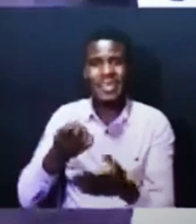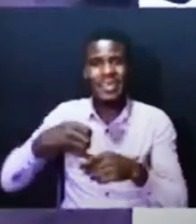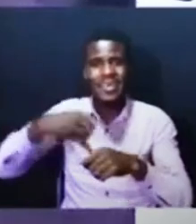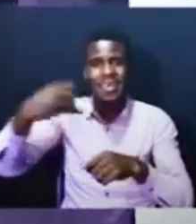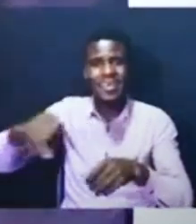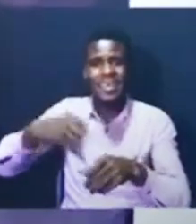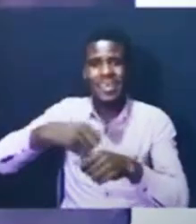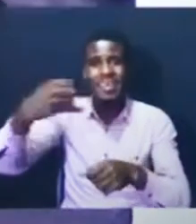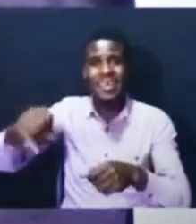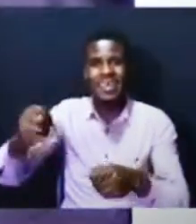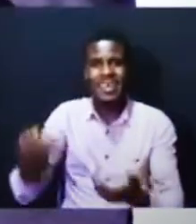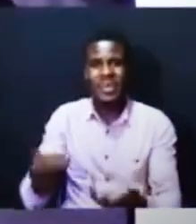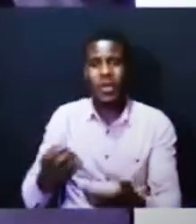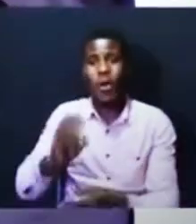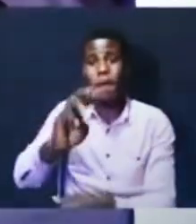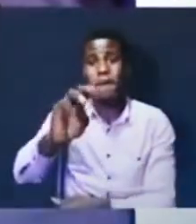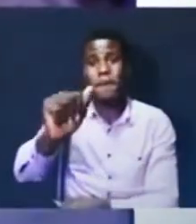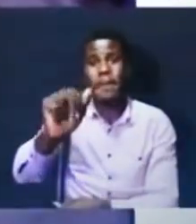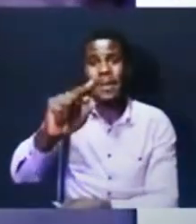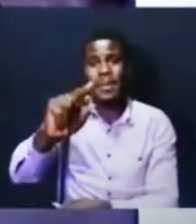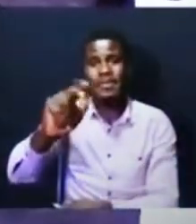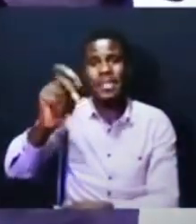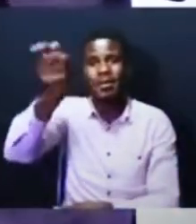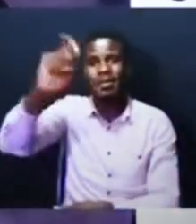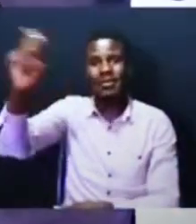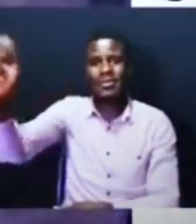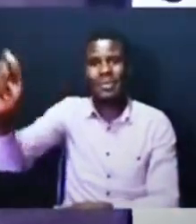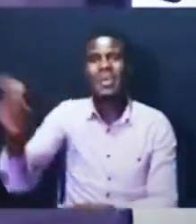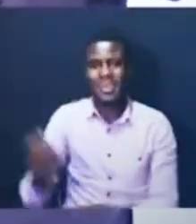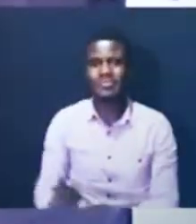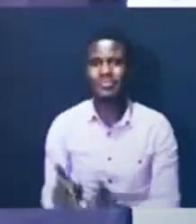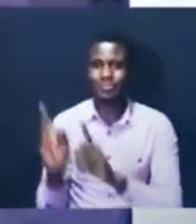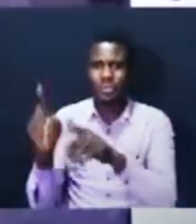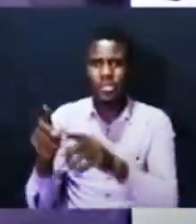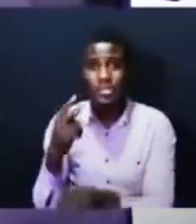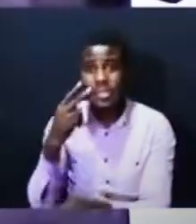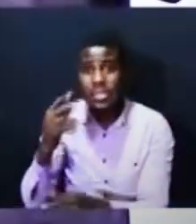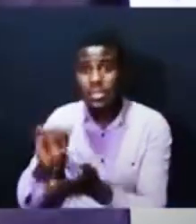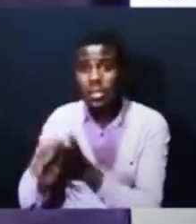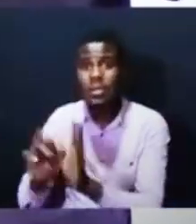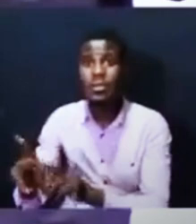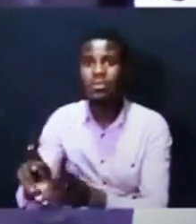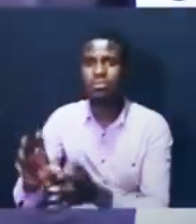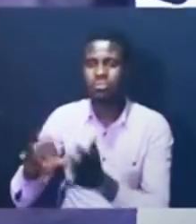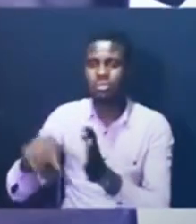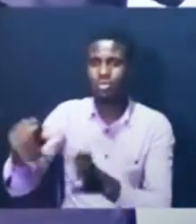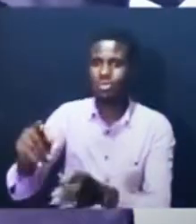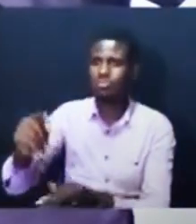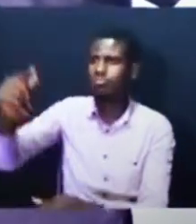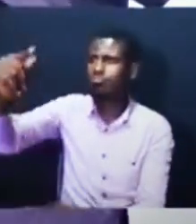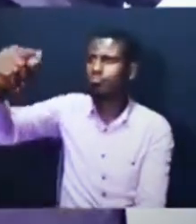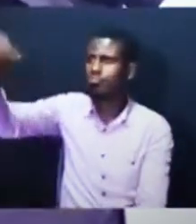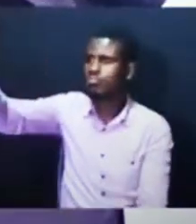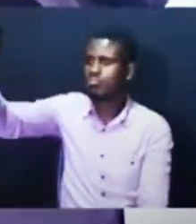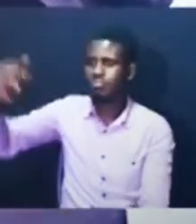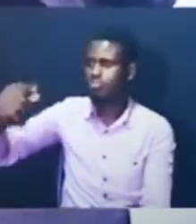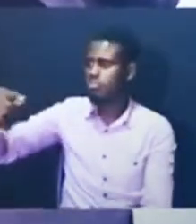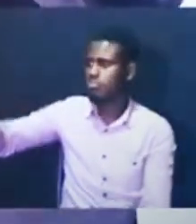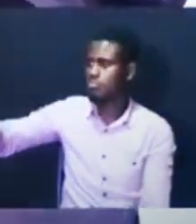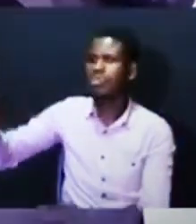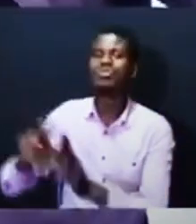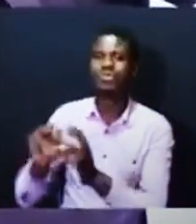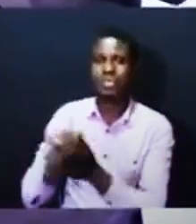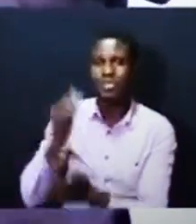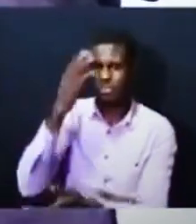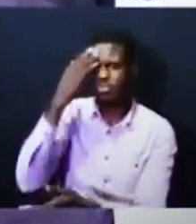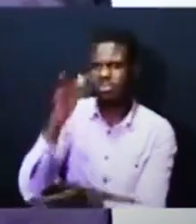avoid them. It is our for no. Send your children, oh, quite no could that trade you or bape, but more than so beside no, shenye, not chum, if